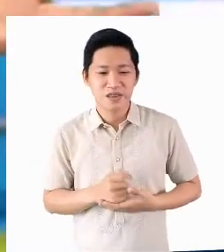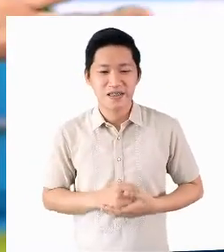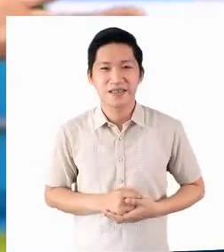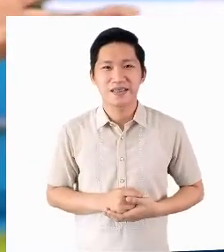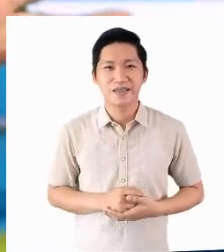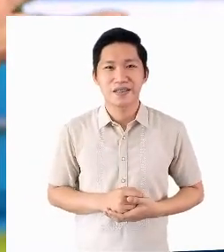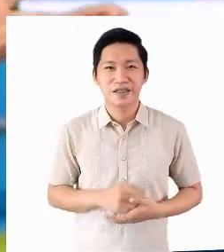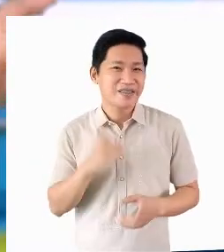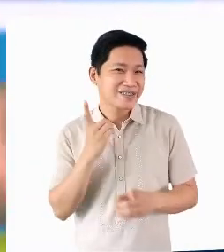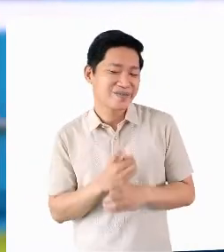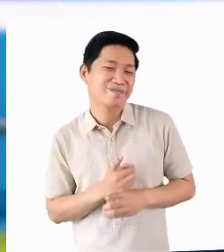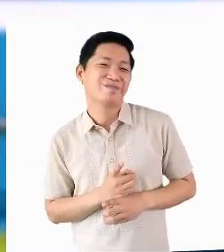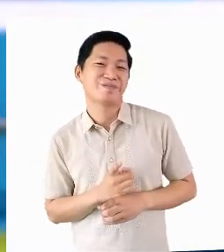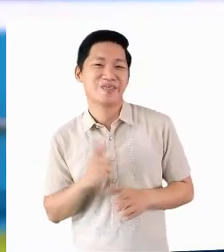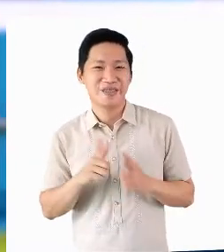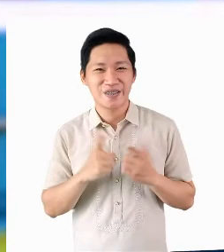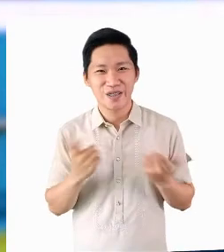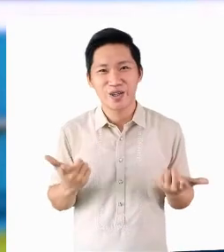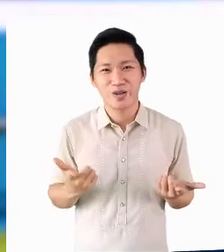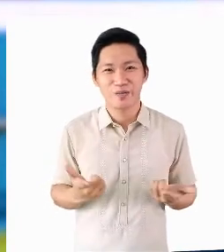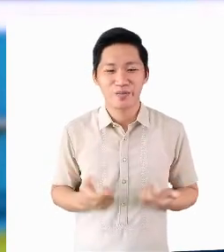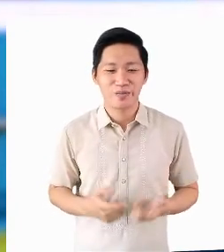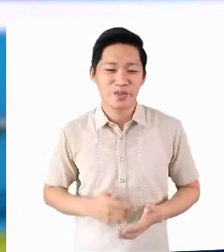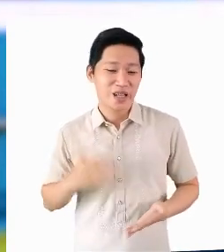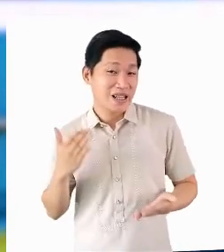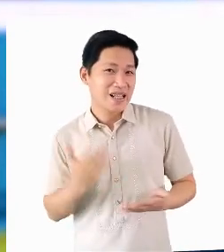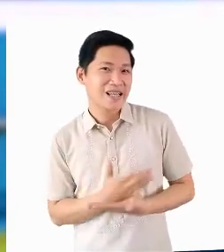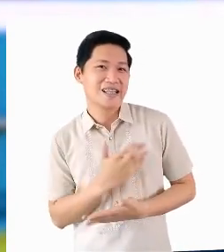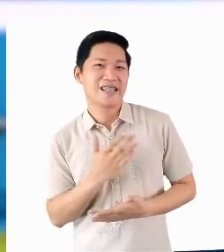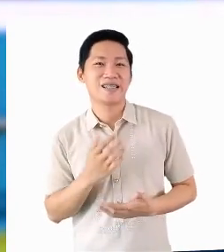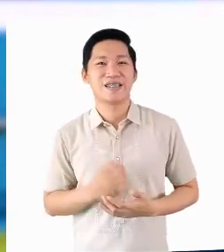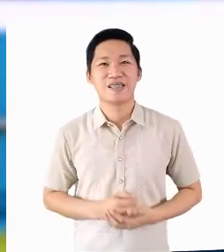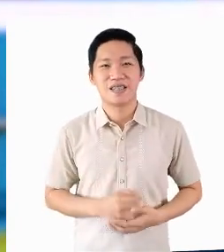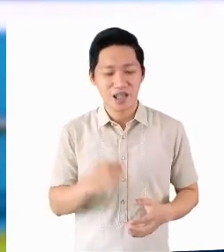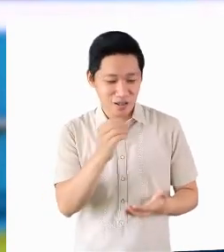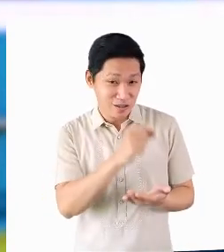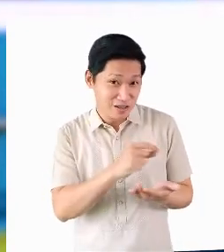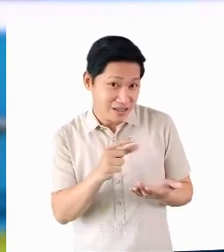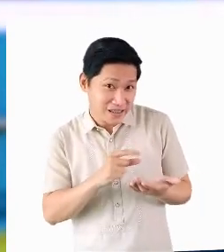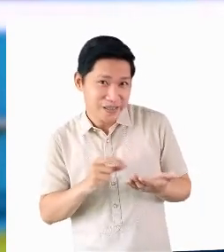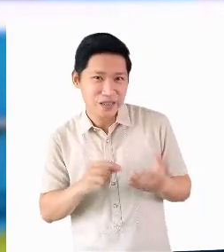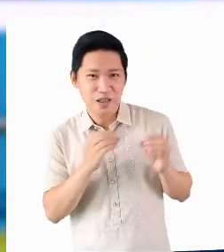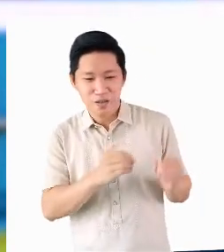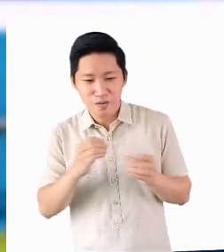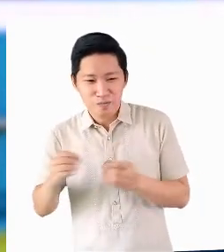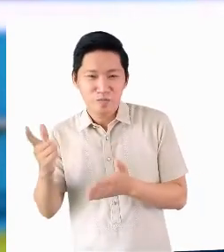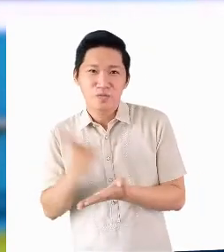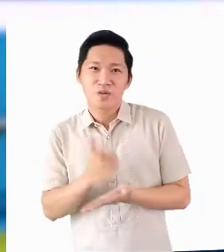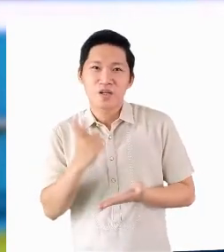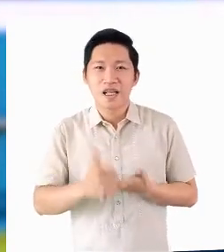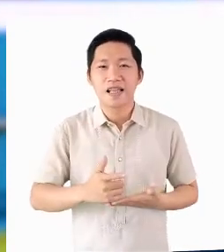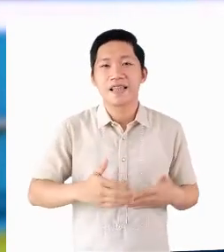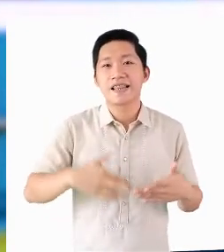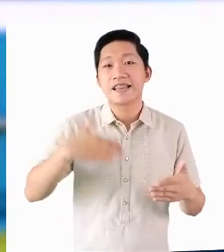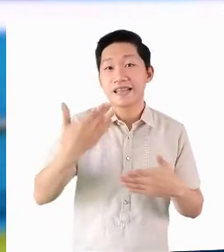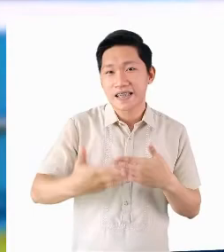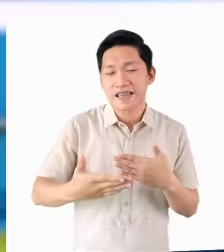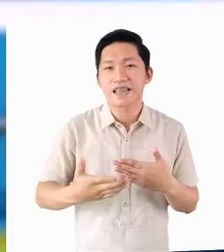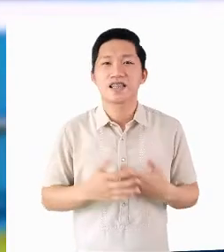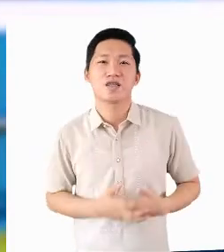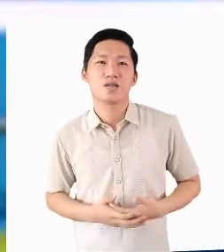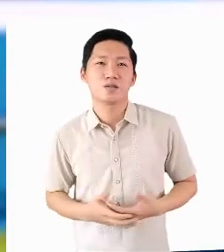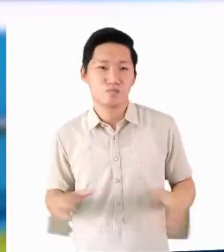Well, that's great! Once again, let us look at our graphic organizer for the lesson before we move on to our